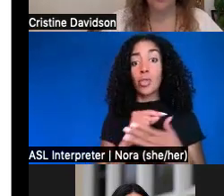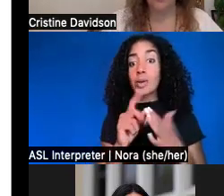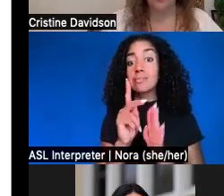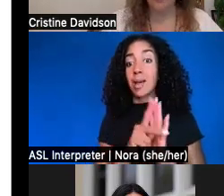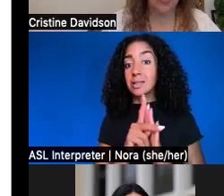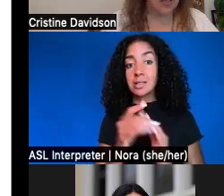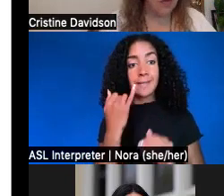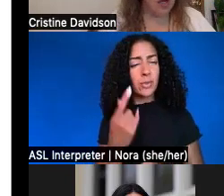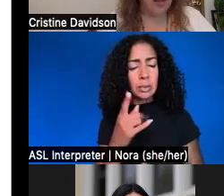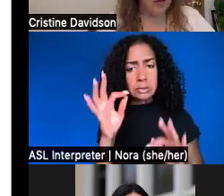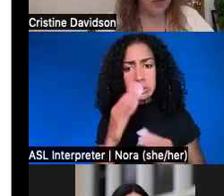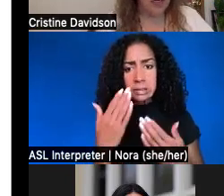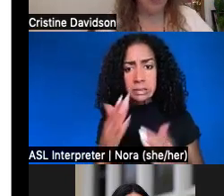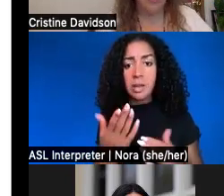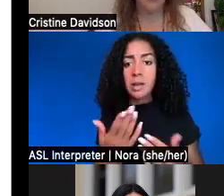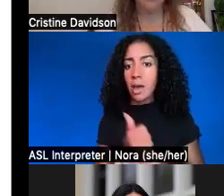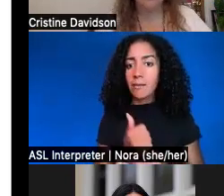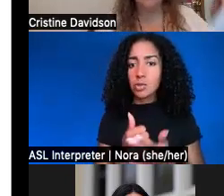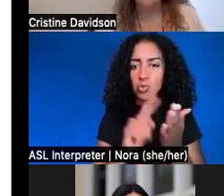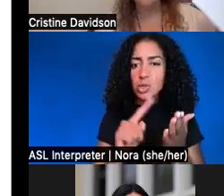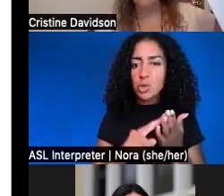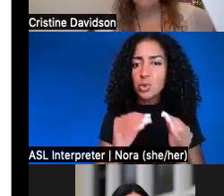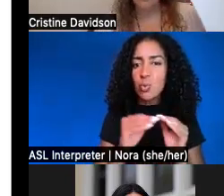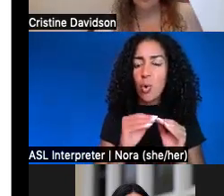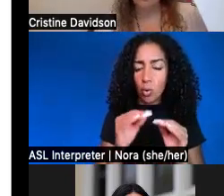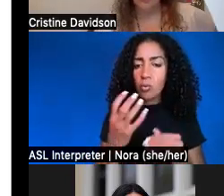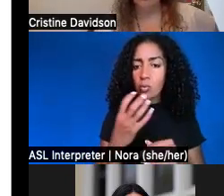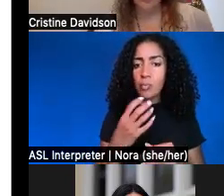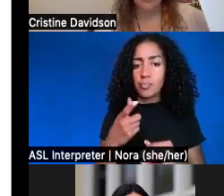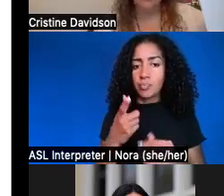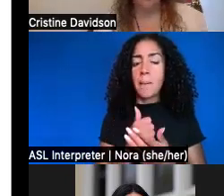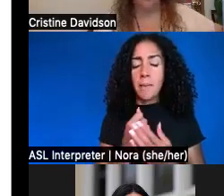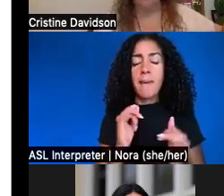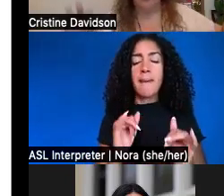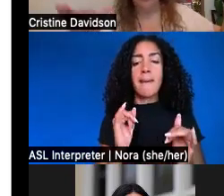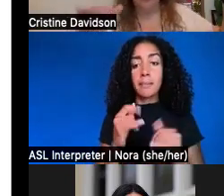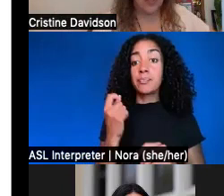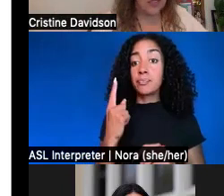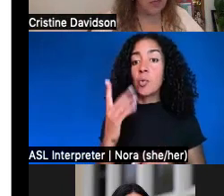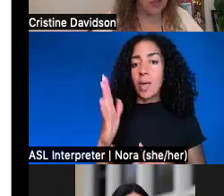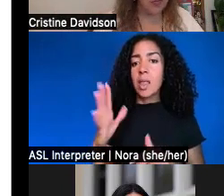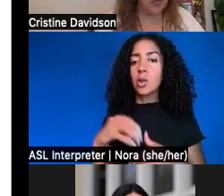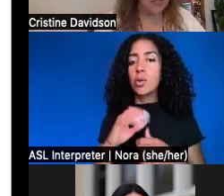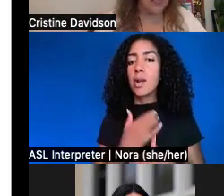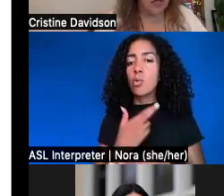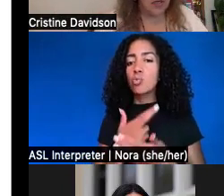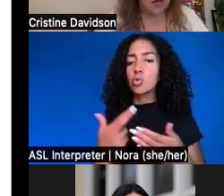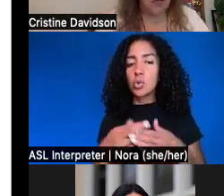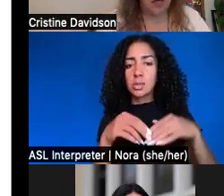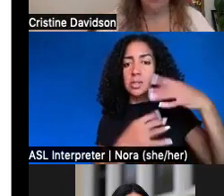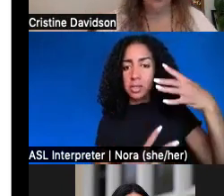an understanding about them. There'll be an appendices that kind of breaks it down a little bit more than these bullet